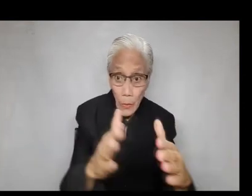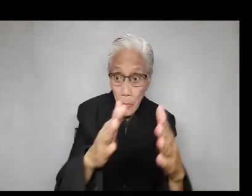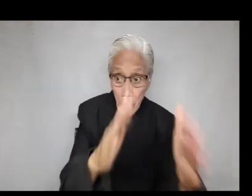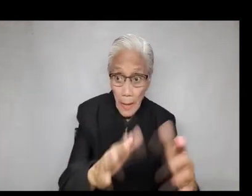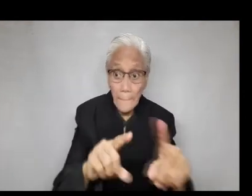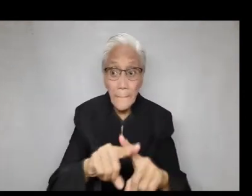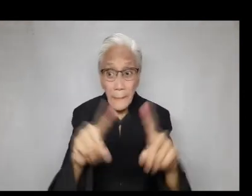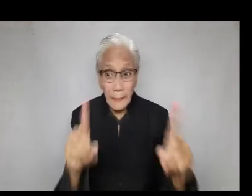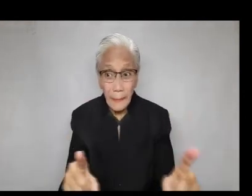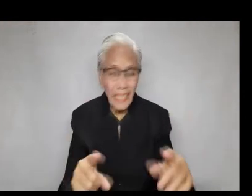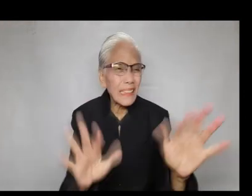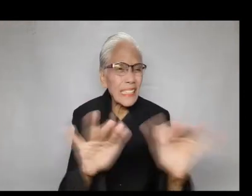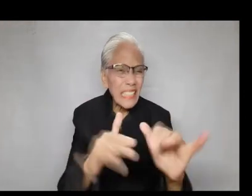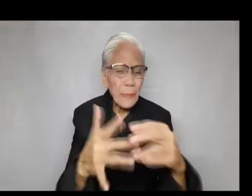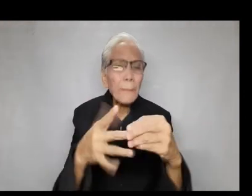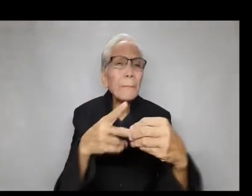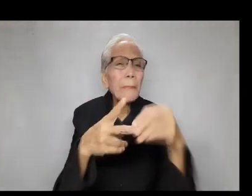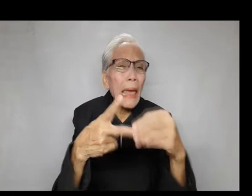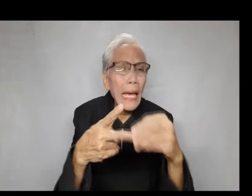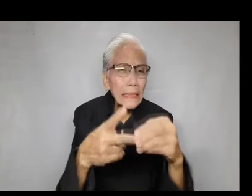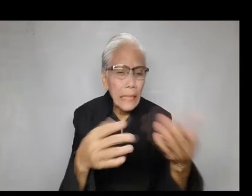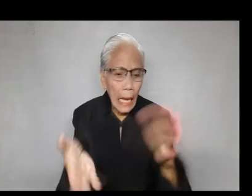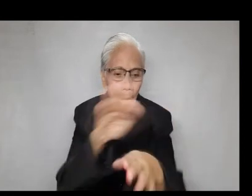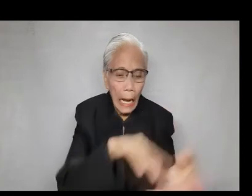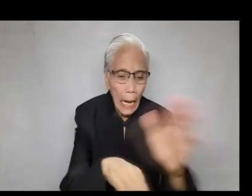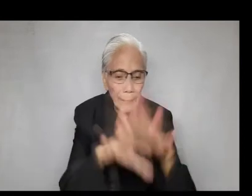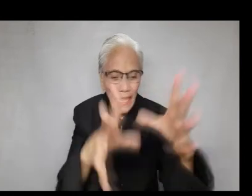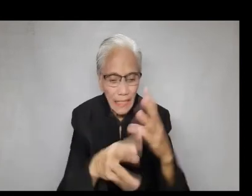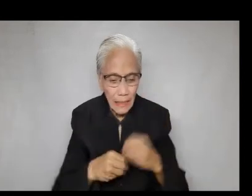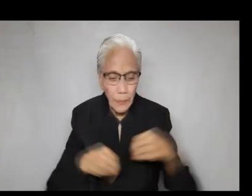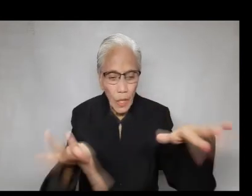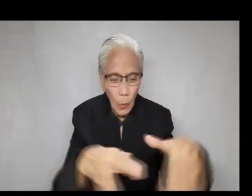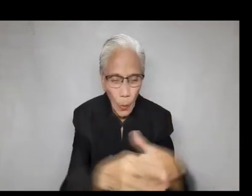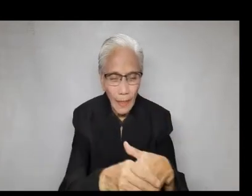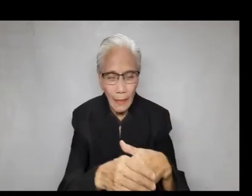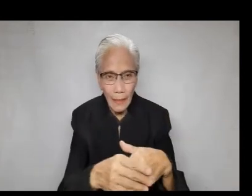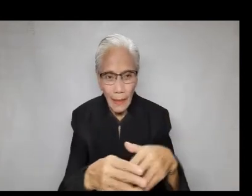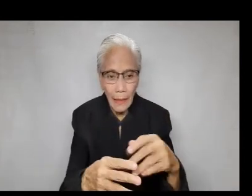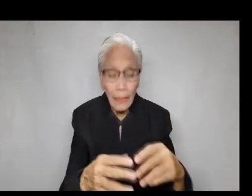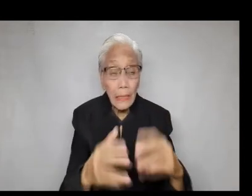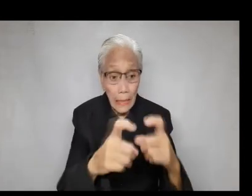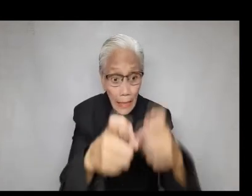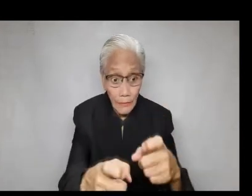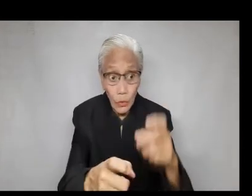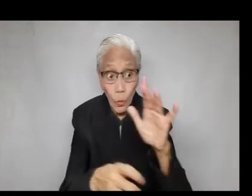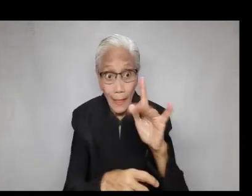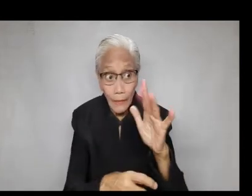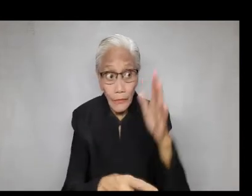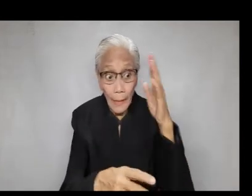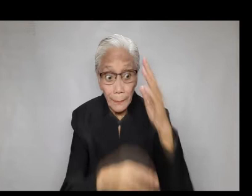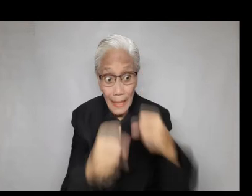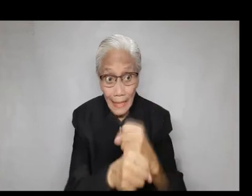giving. It is like you being unable to easily part ways with a still plastic-wrapped white towel gift that